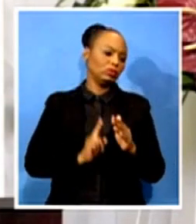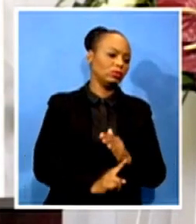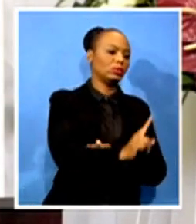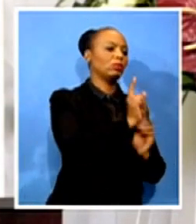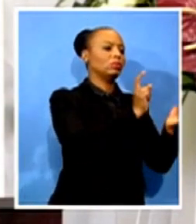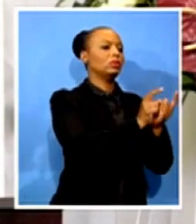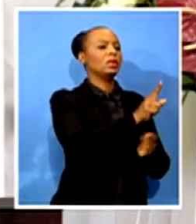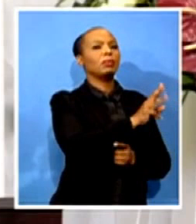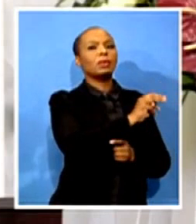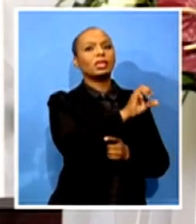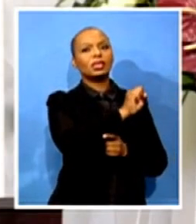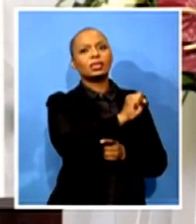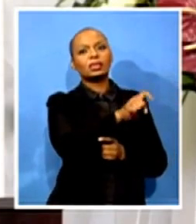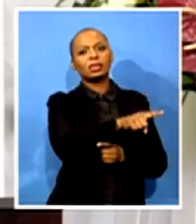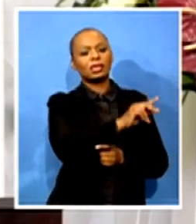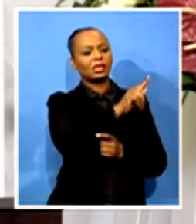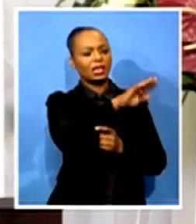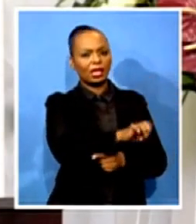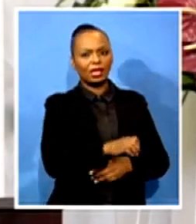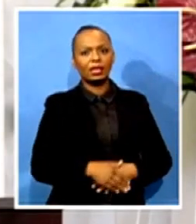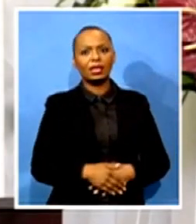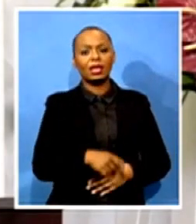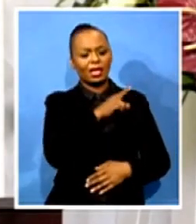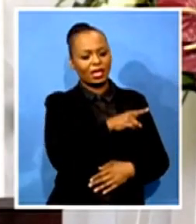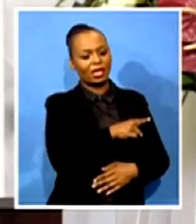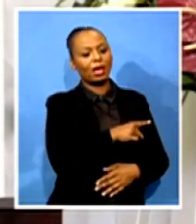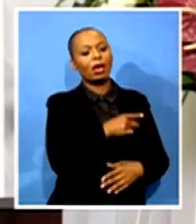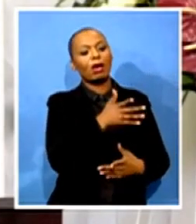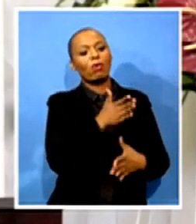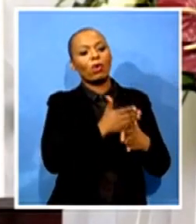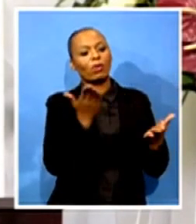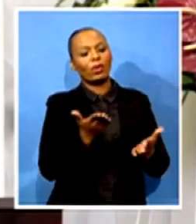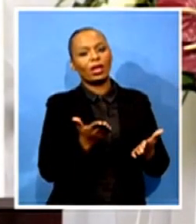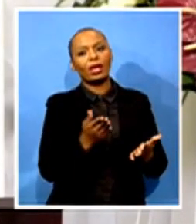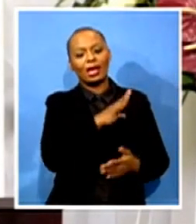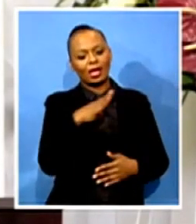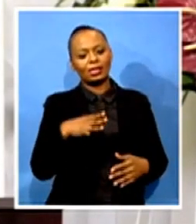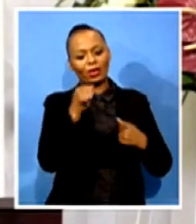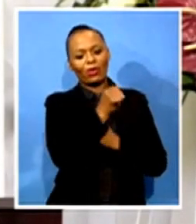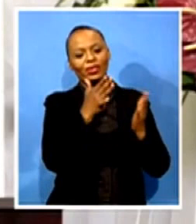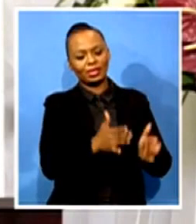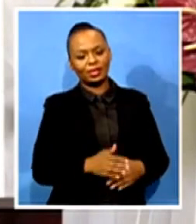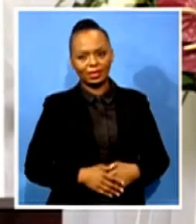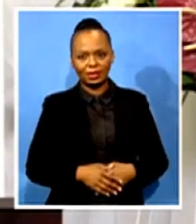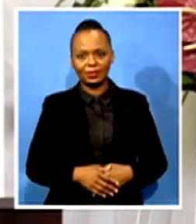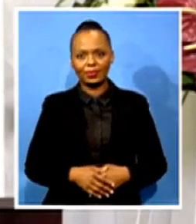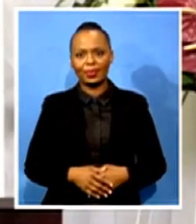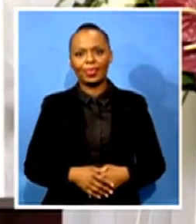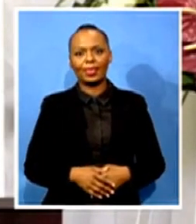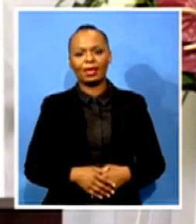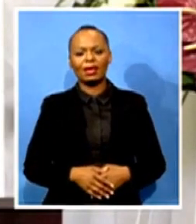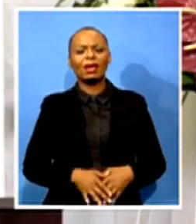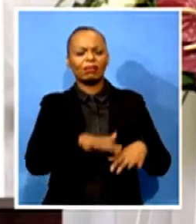khona la. So we networked a lot. NeTafta, nangokuthi our next office